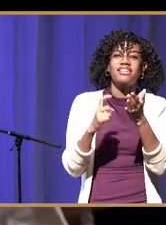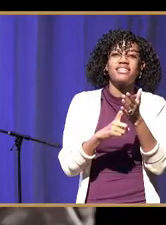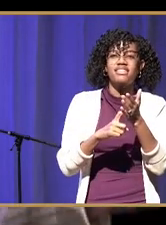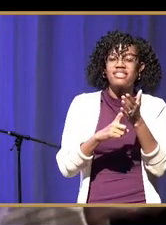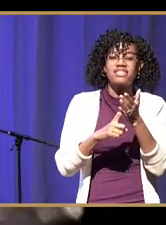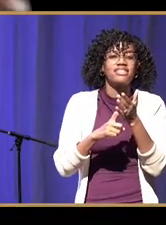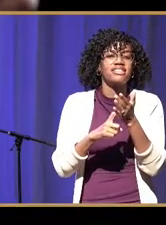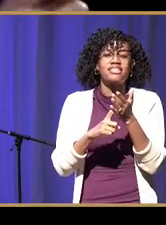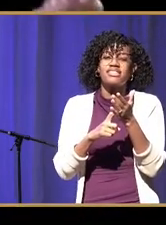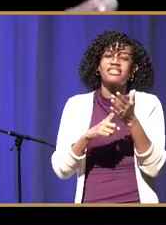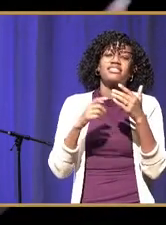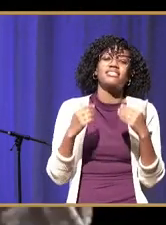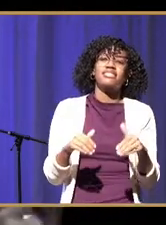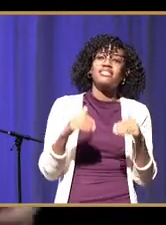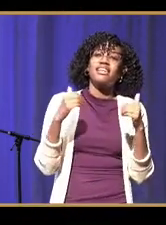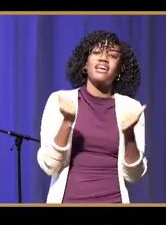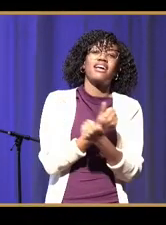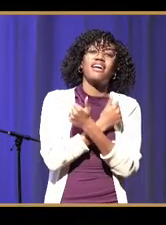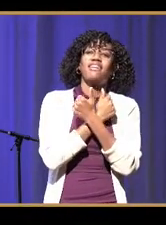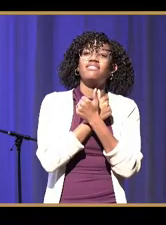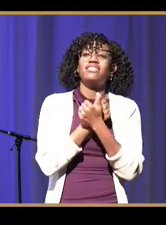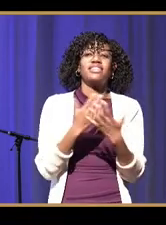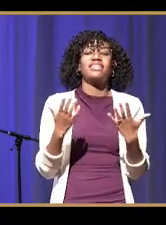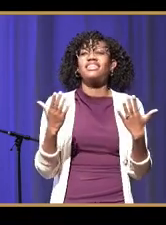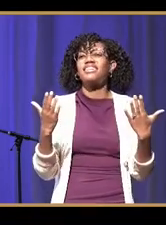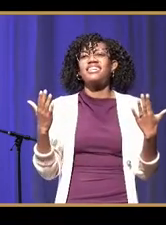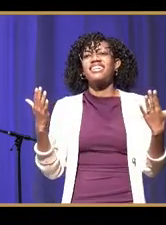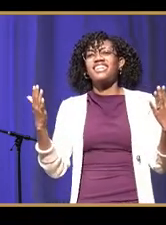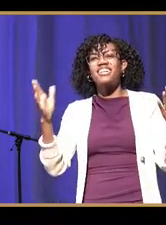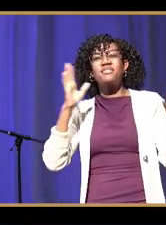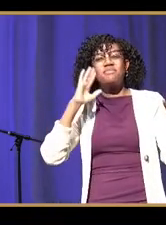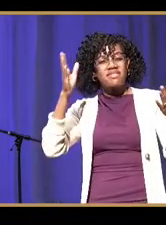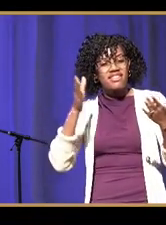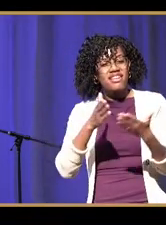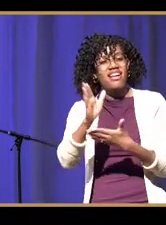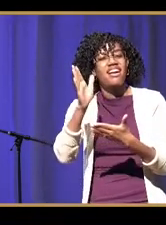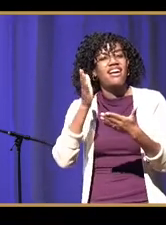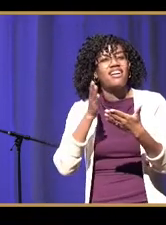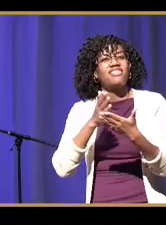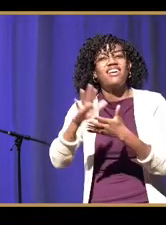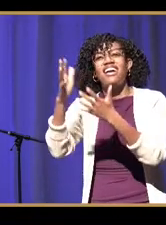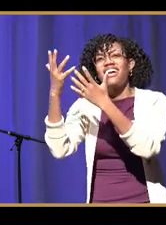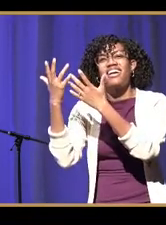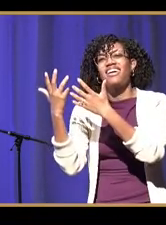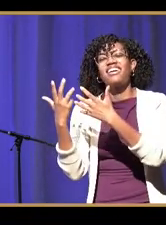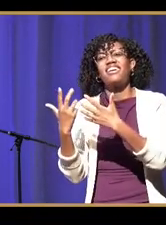realize that everything is gonna fall in line, like he said it.